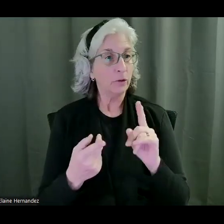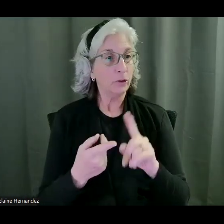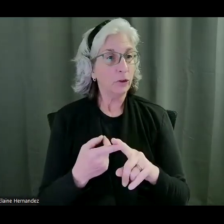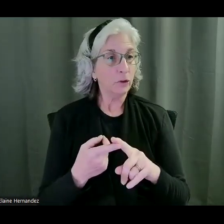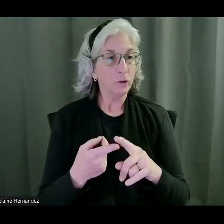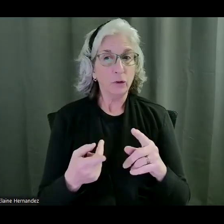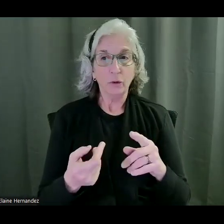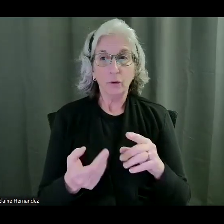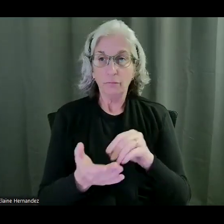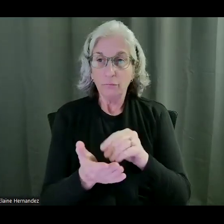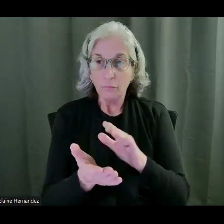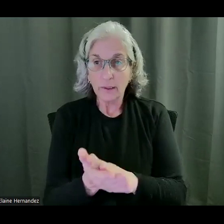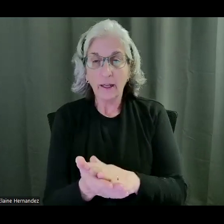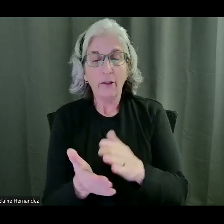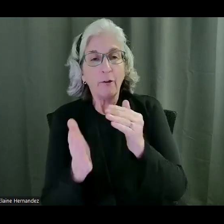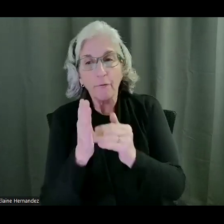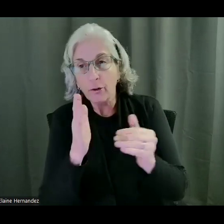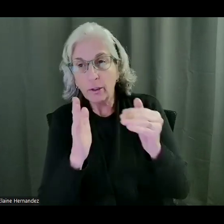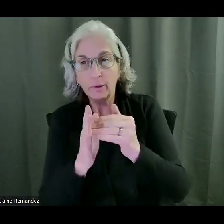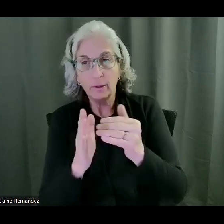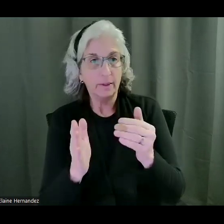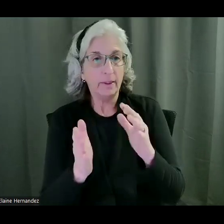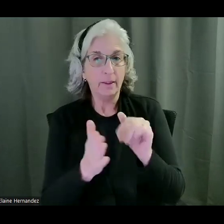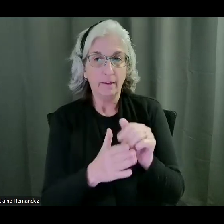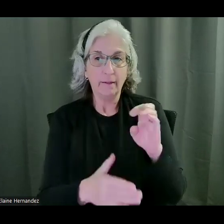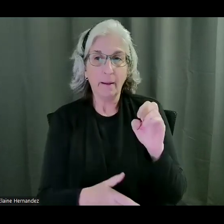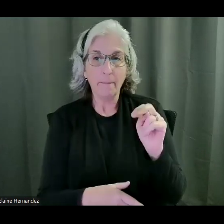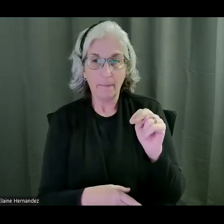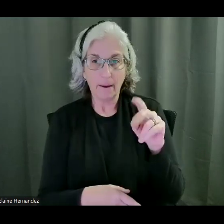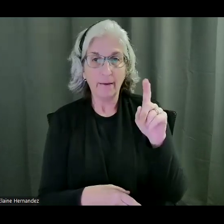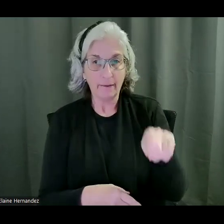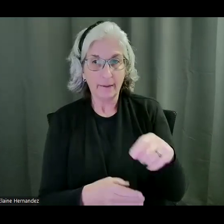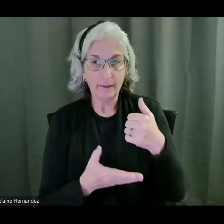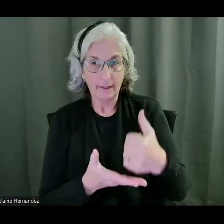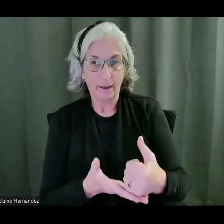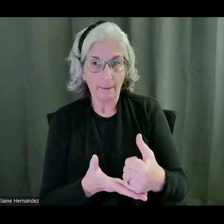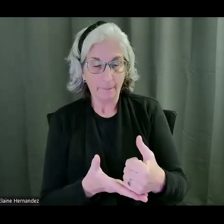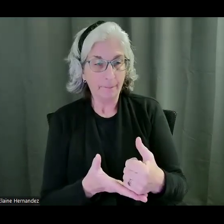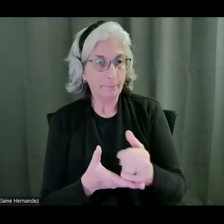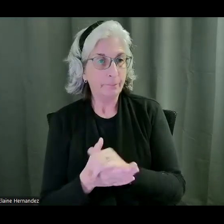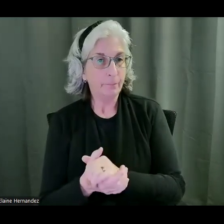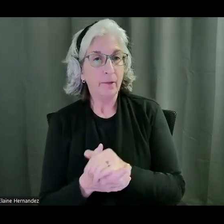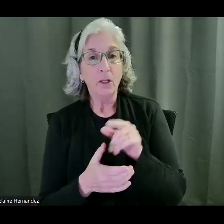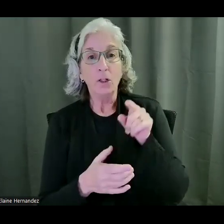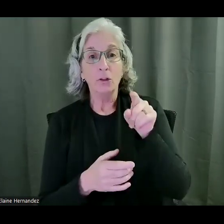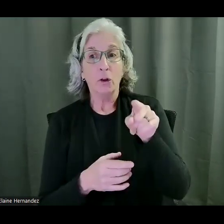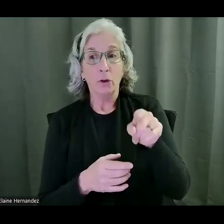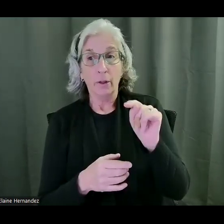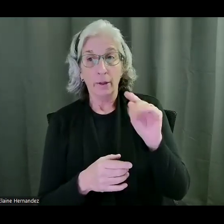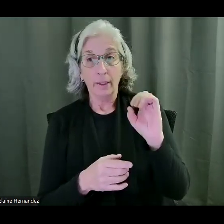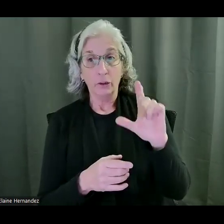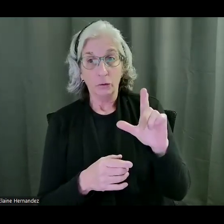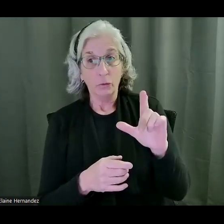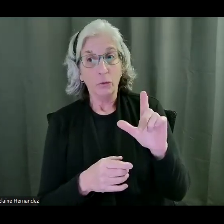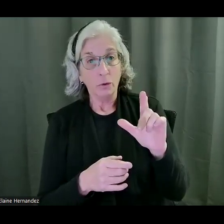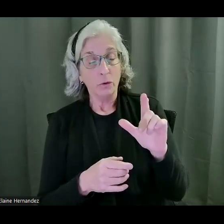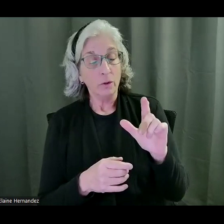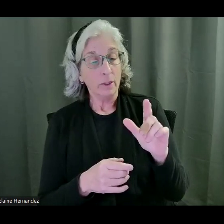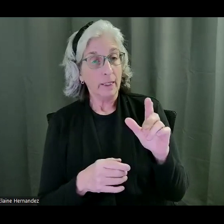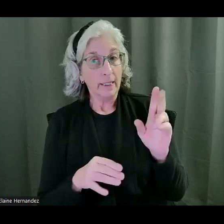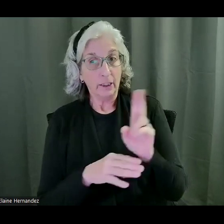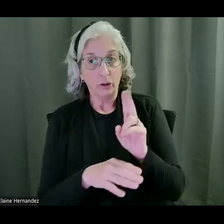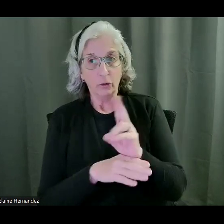these things. So this tool is intended for use with our clients and their stakeholders.